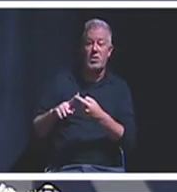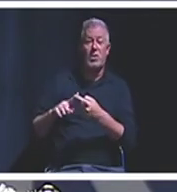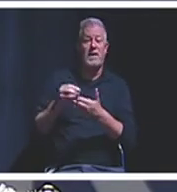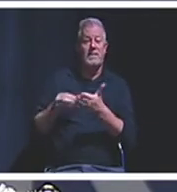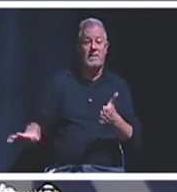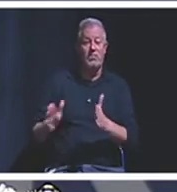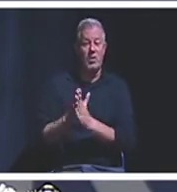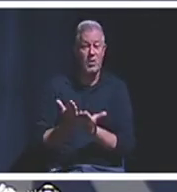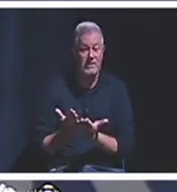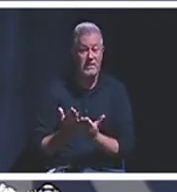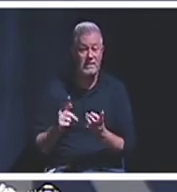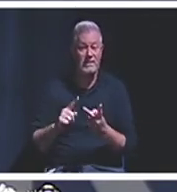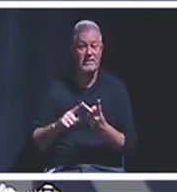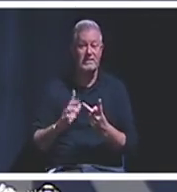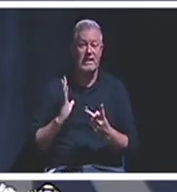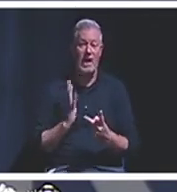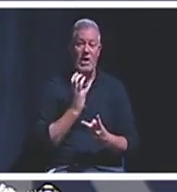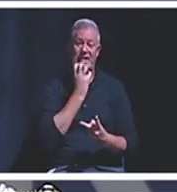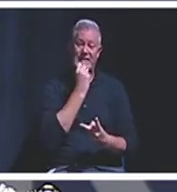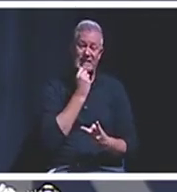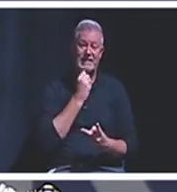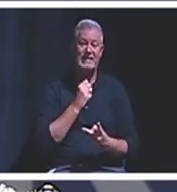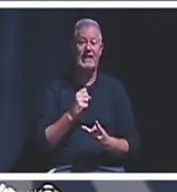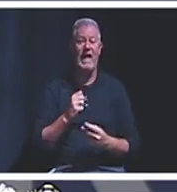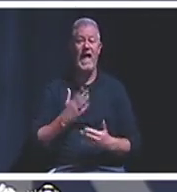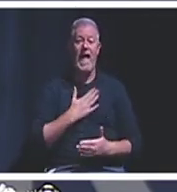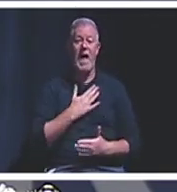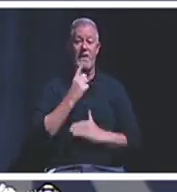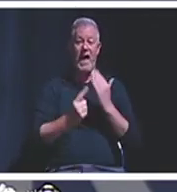textbooks, our beloved flight deck happy hour spot,